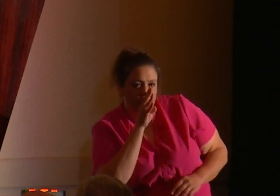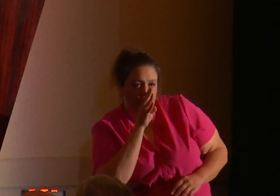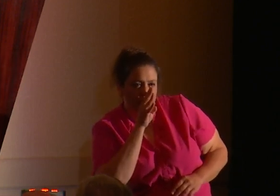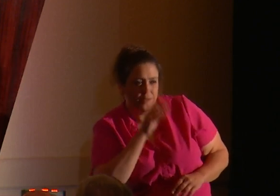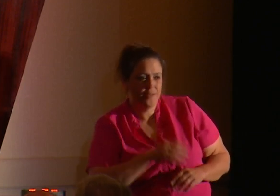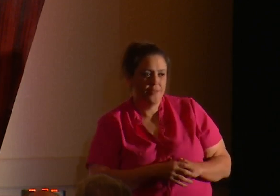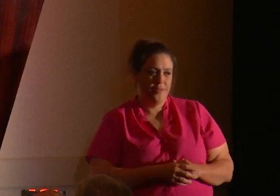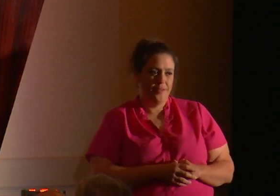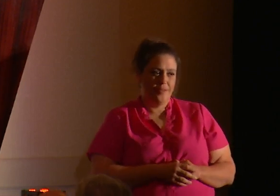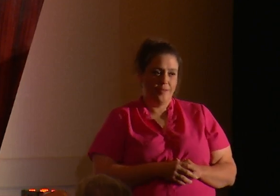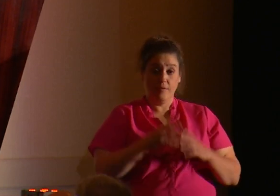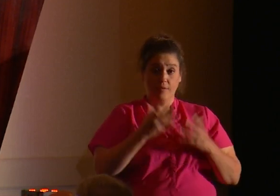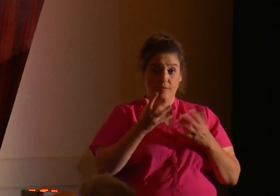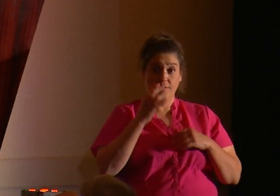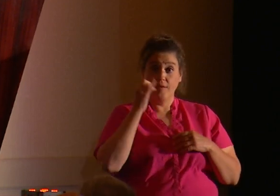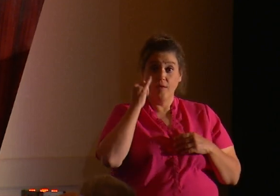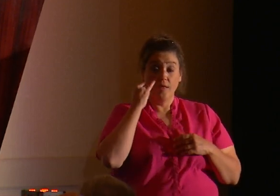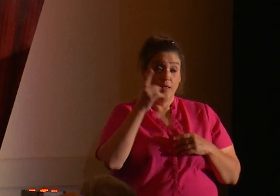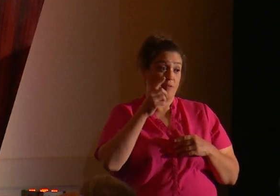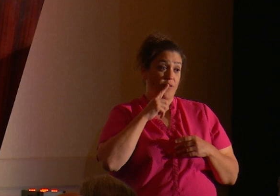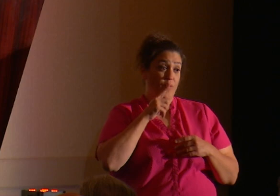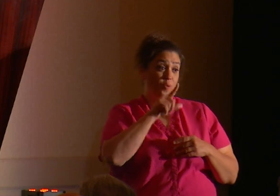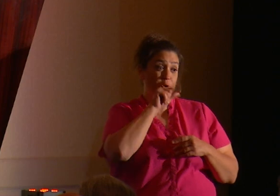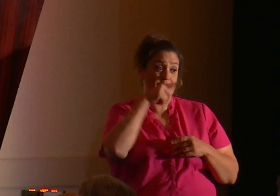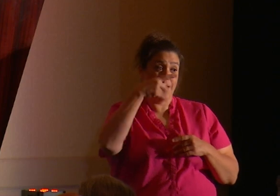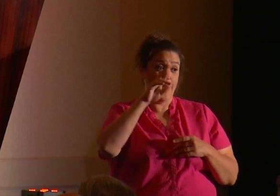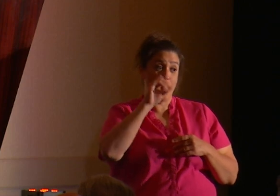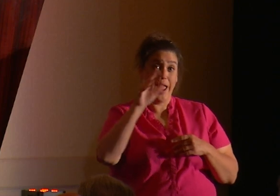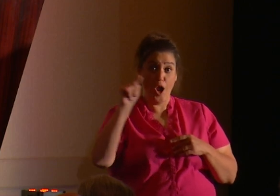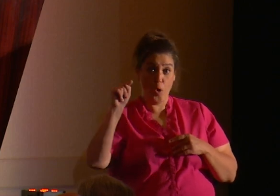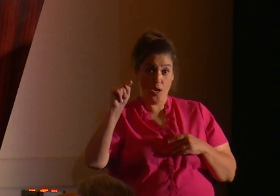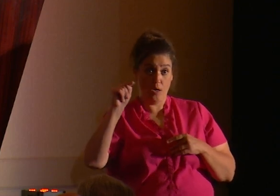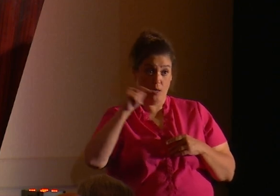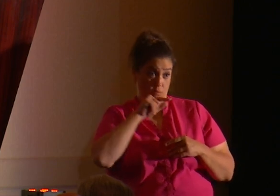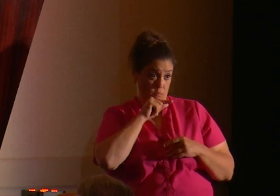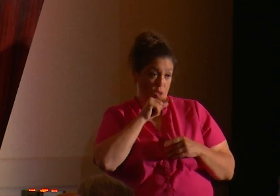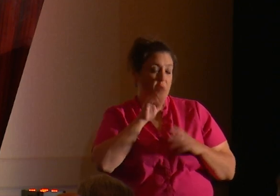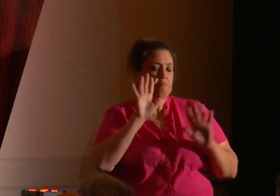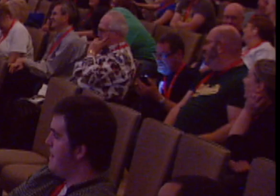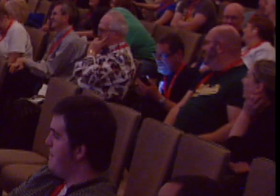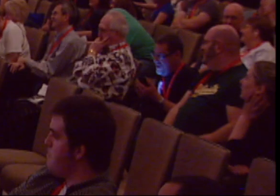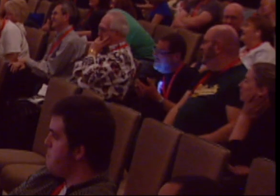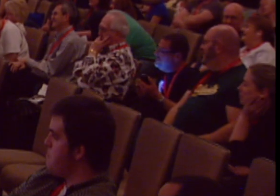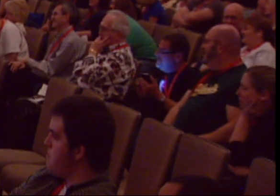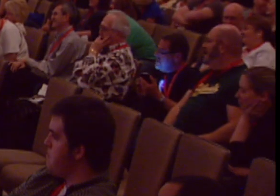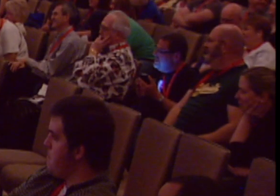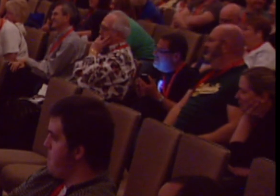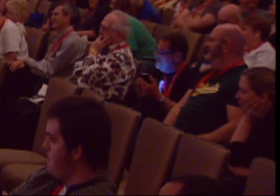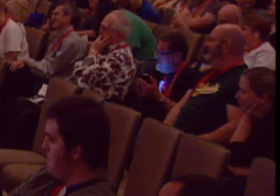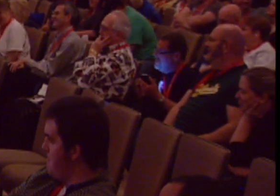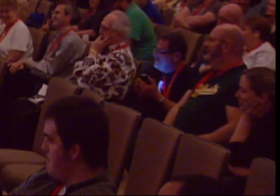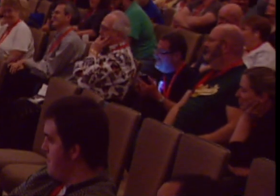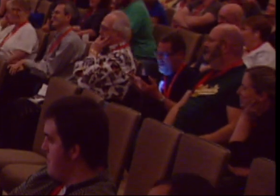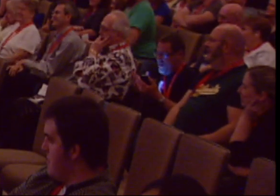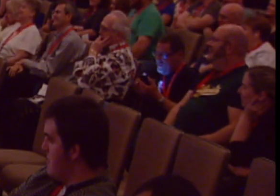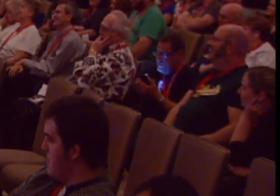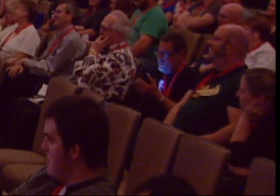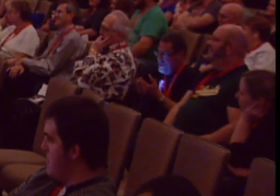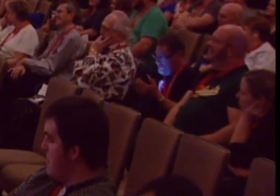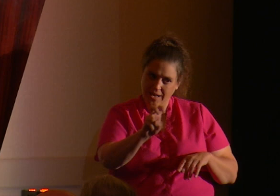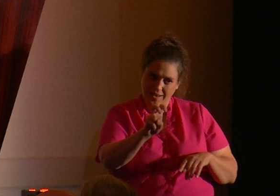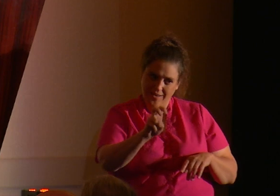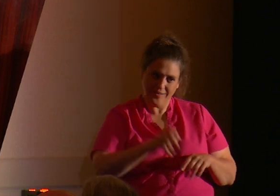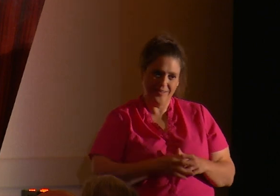Now, like, if it was a parrot, that would have made sense to me. You know, but it's a snake. And